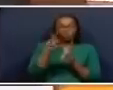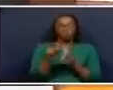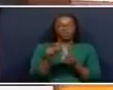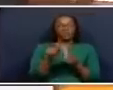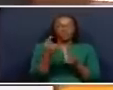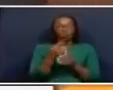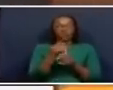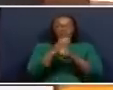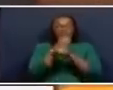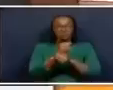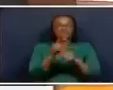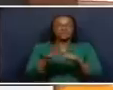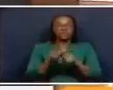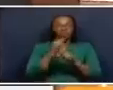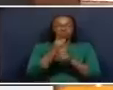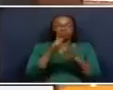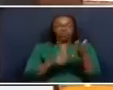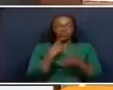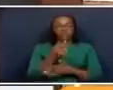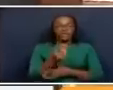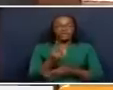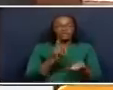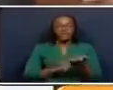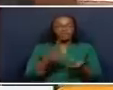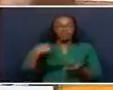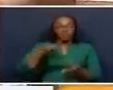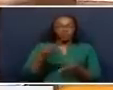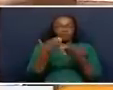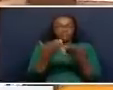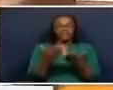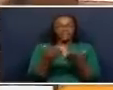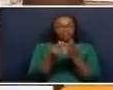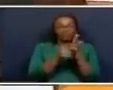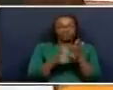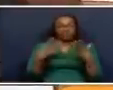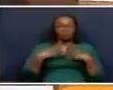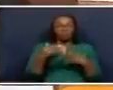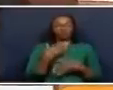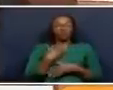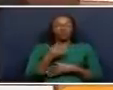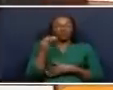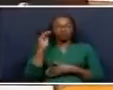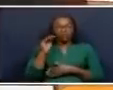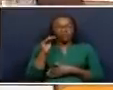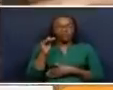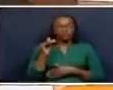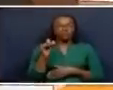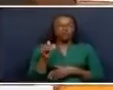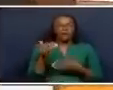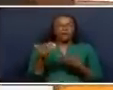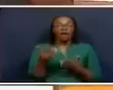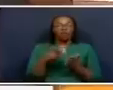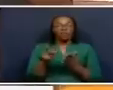saying. Mm. And even when you present a manifesto, people will even ask you to cost it and to say, this is what we have promised, this is how we're going to pay for